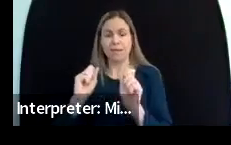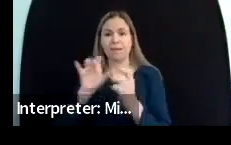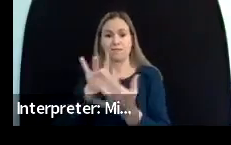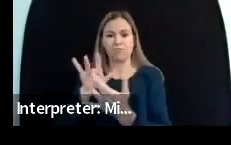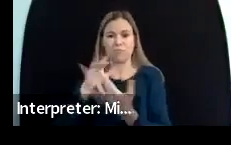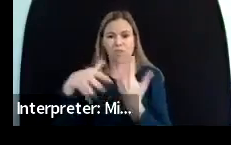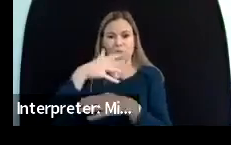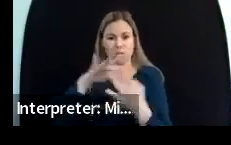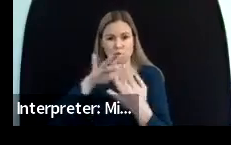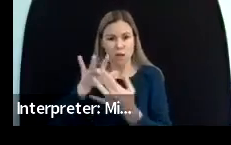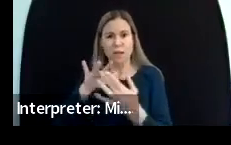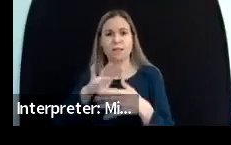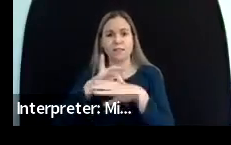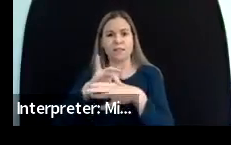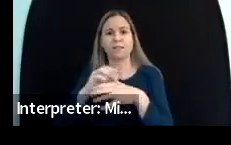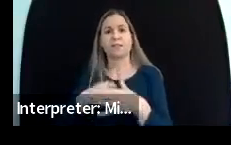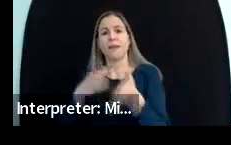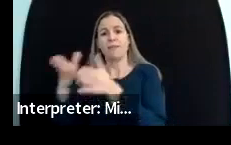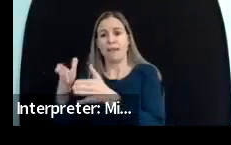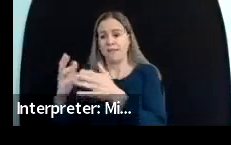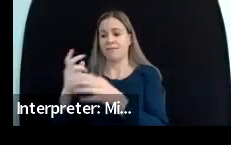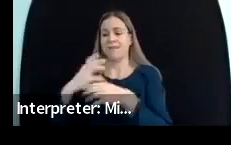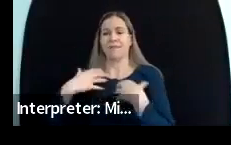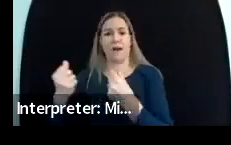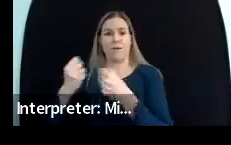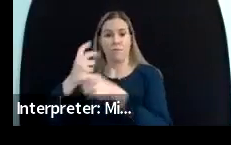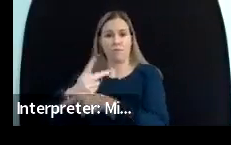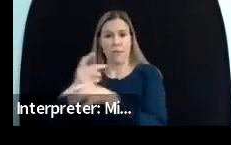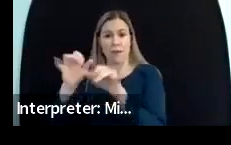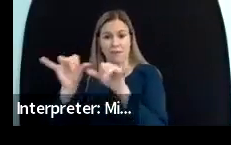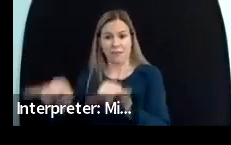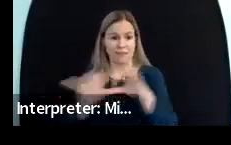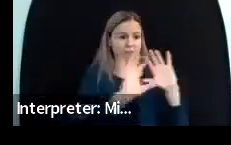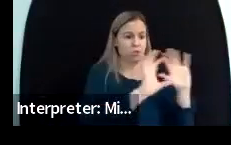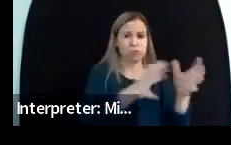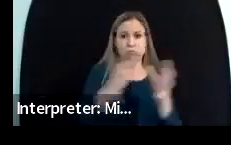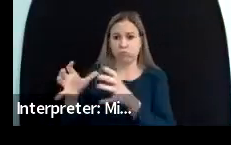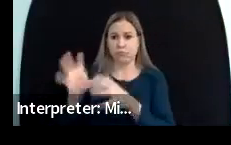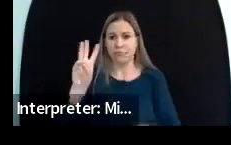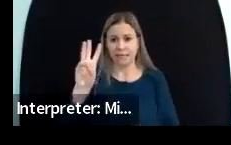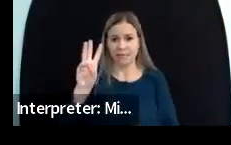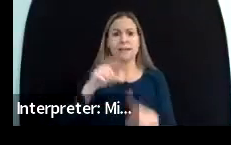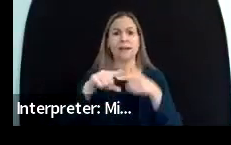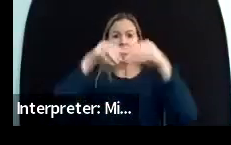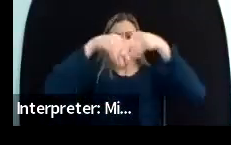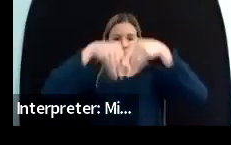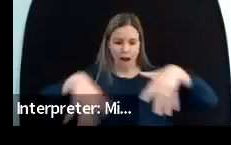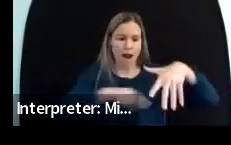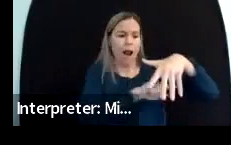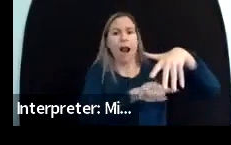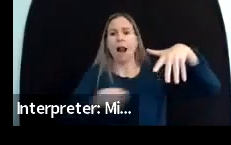system. So of course, there are a lot of other sort of smaller conditions that come in under each of